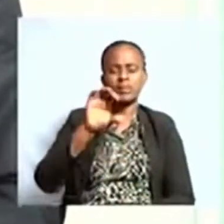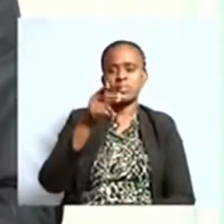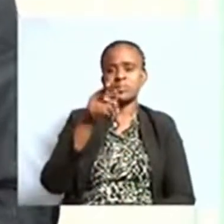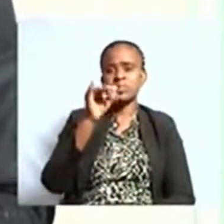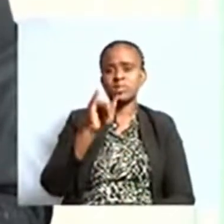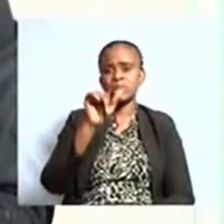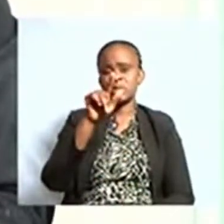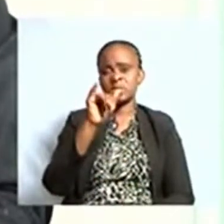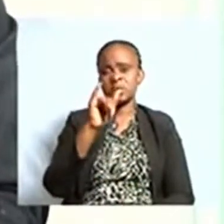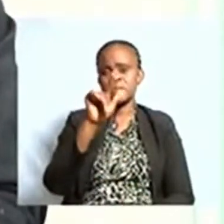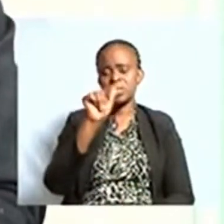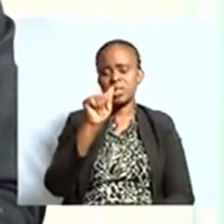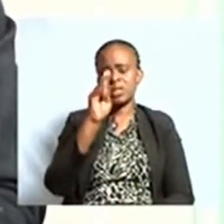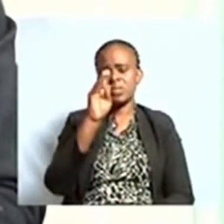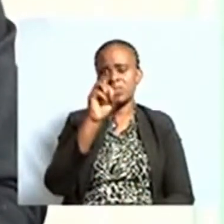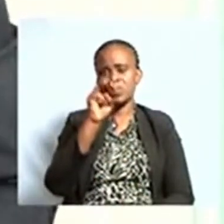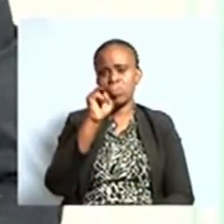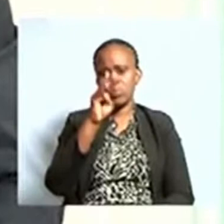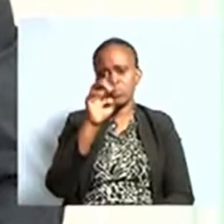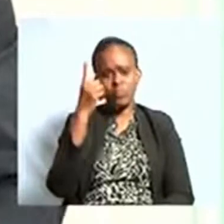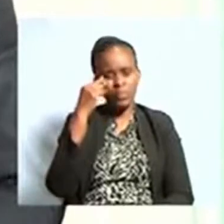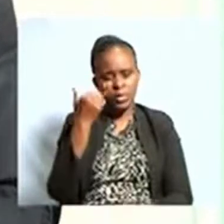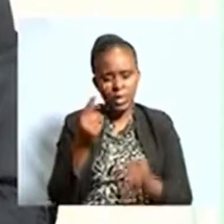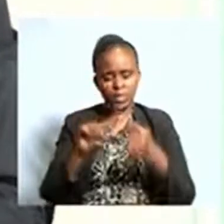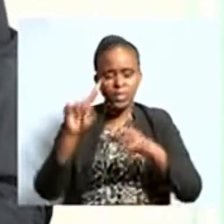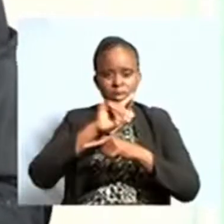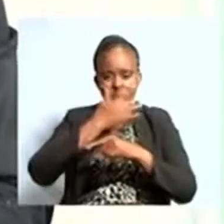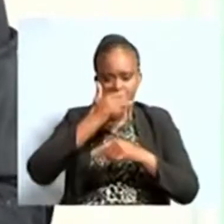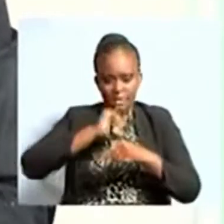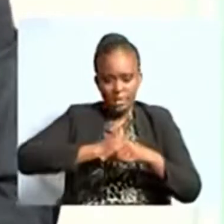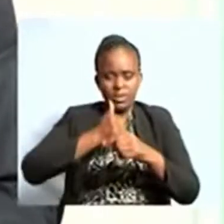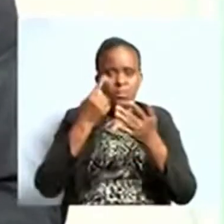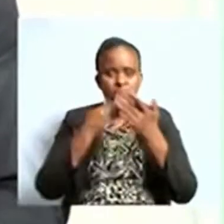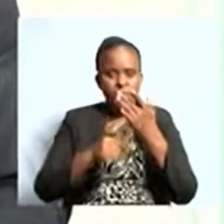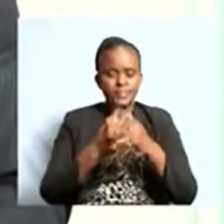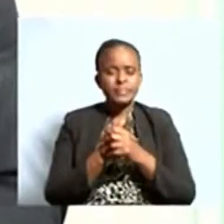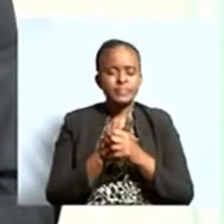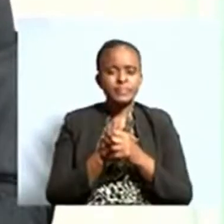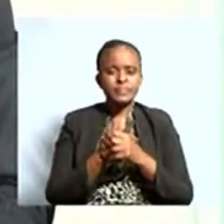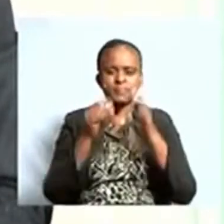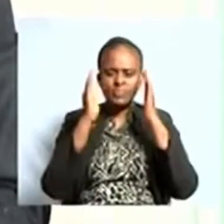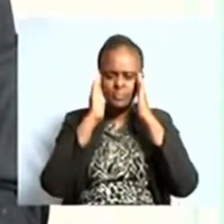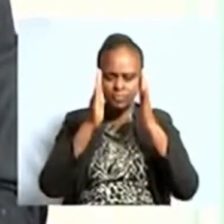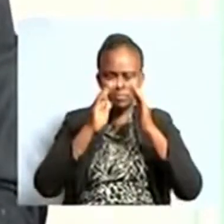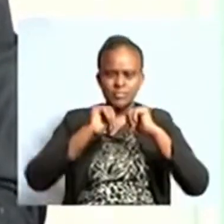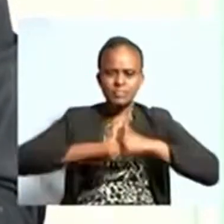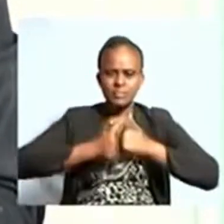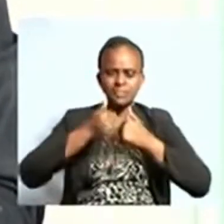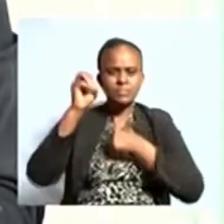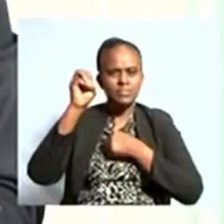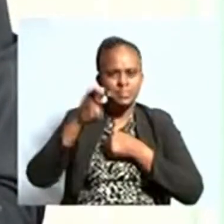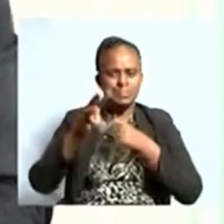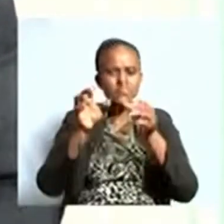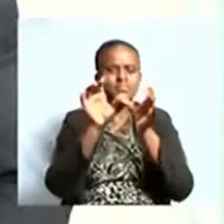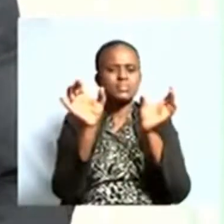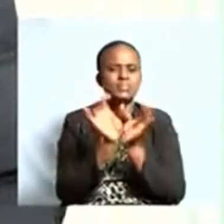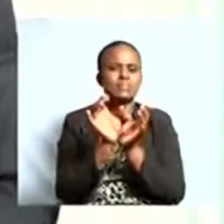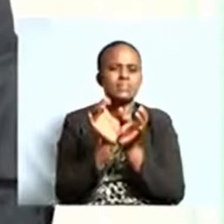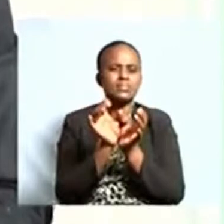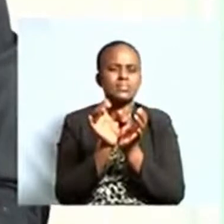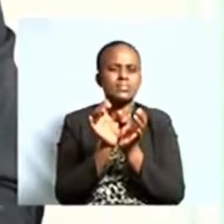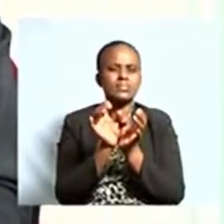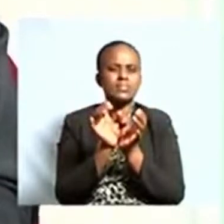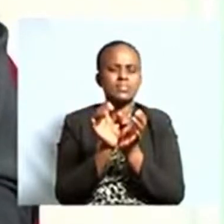to bring out those issues. So for today, let's restrict ourselves to Munali constituency. Let's raise